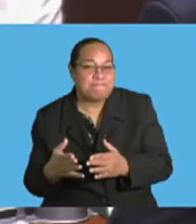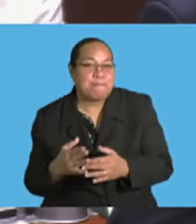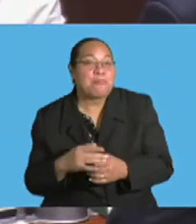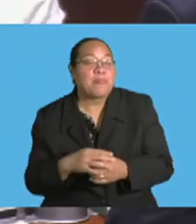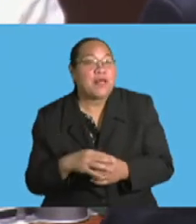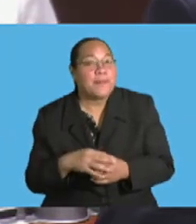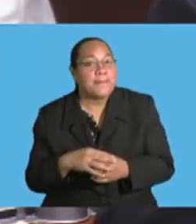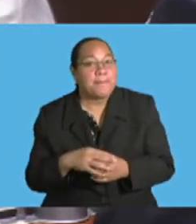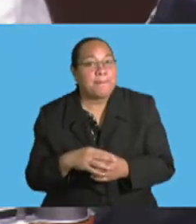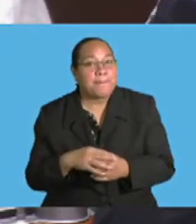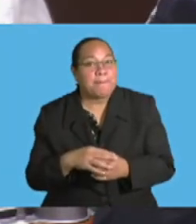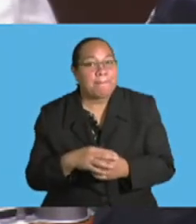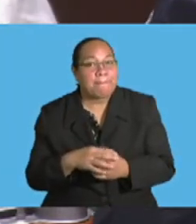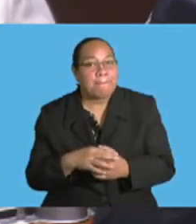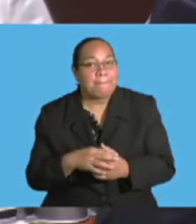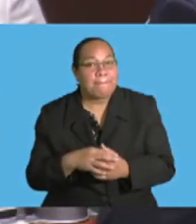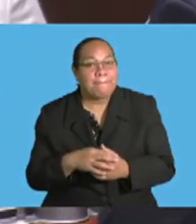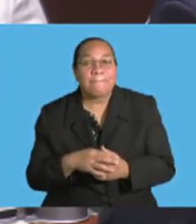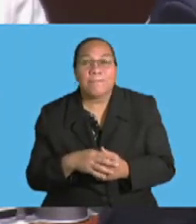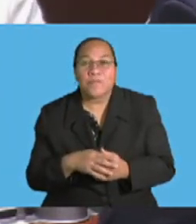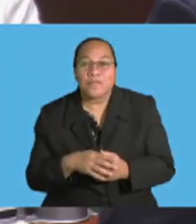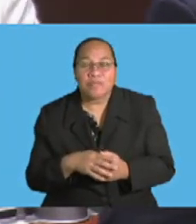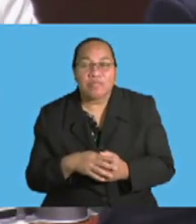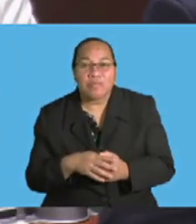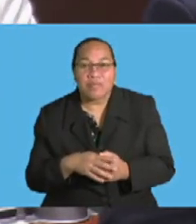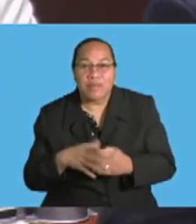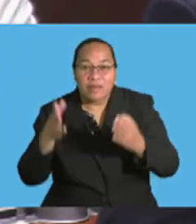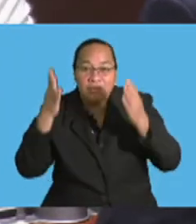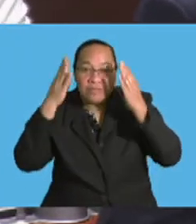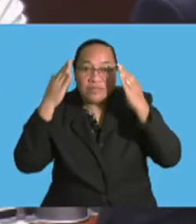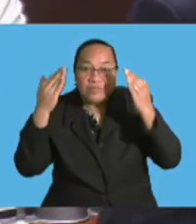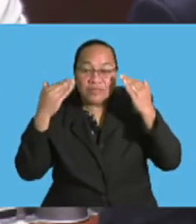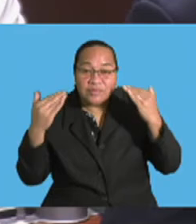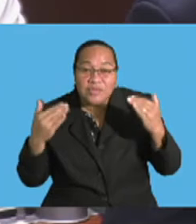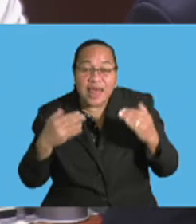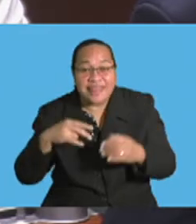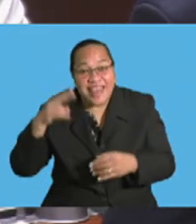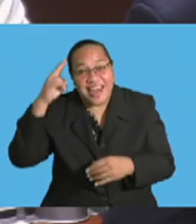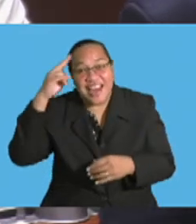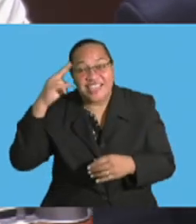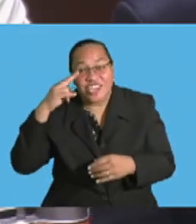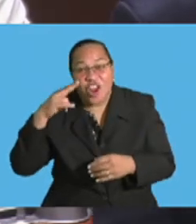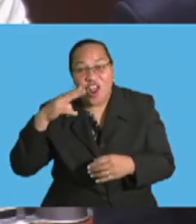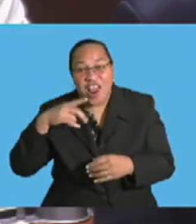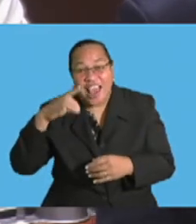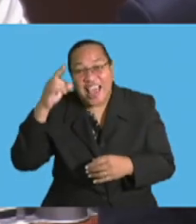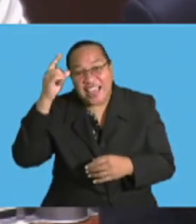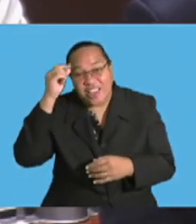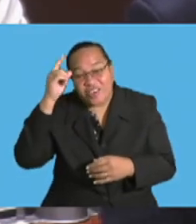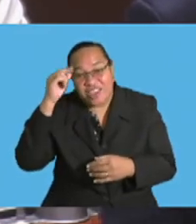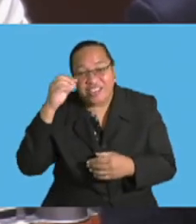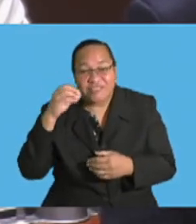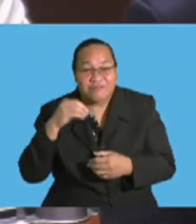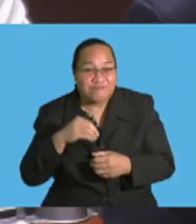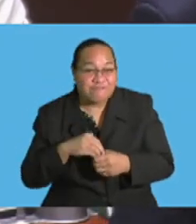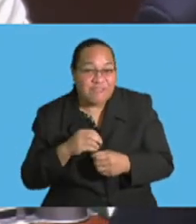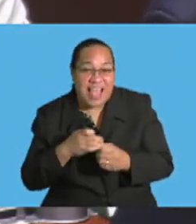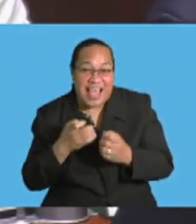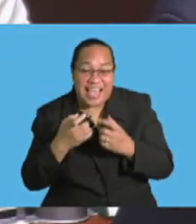Honorable Speaker, the National iTaukei Resource Owners Council, which he's referring